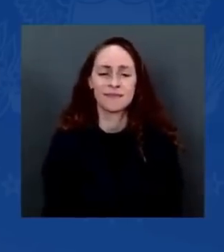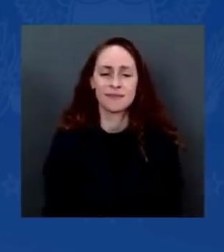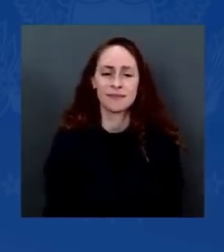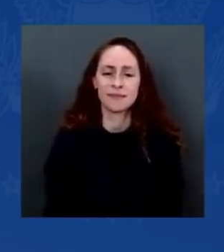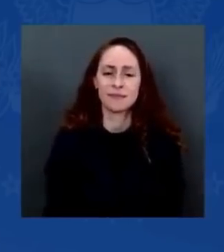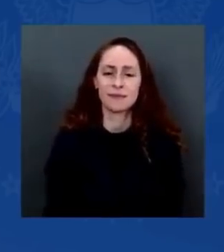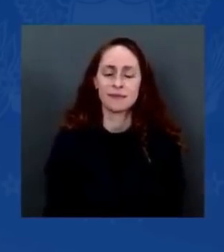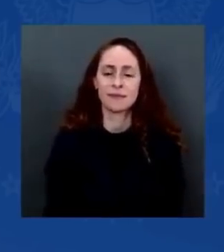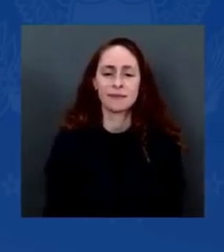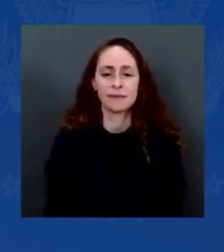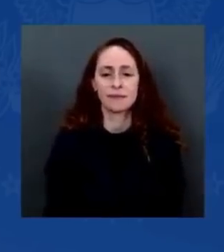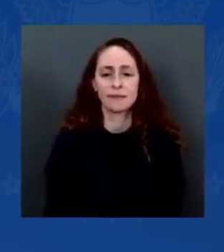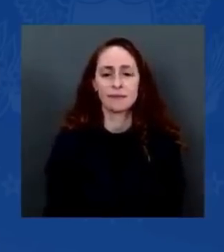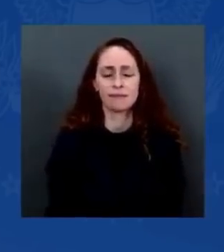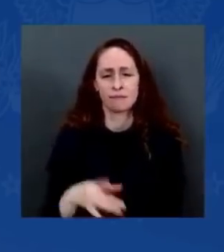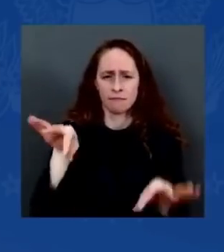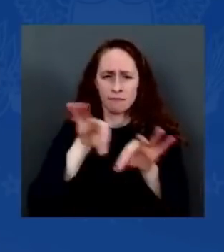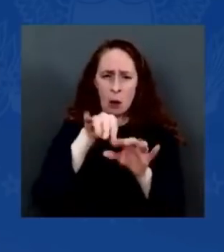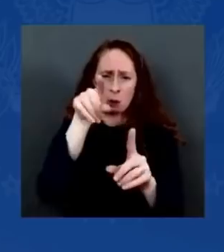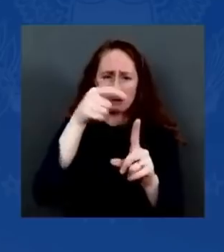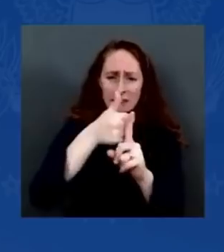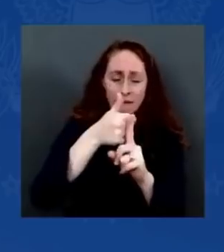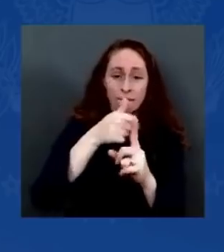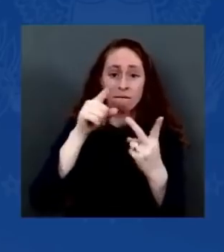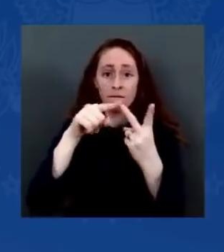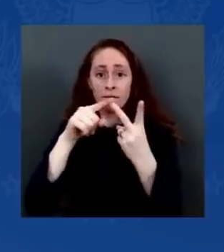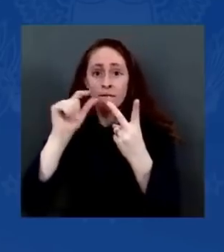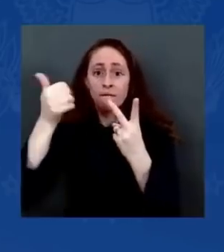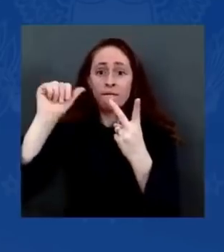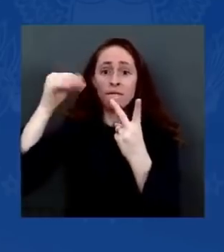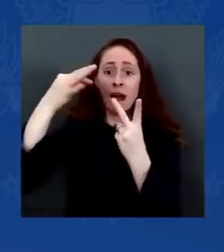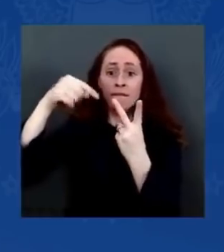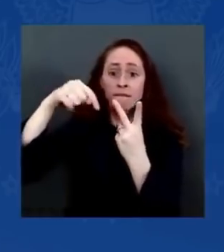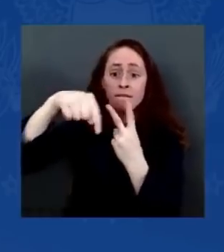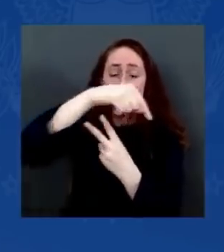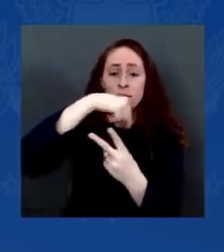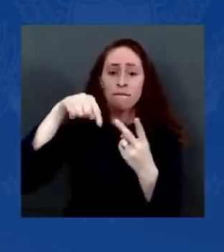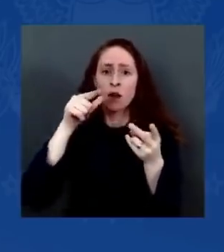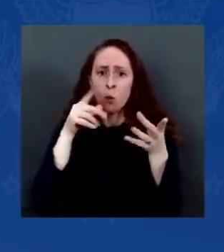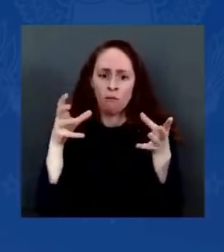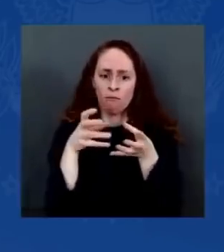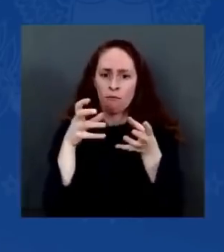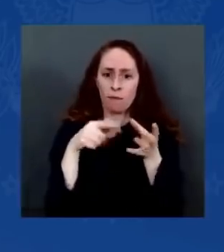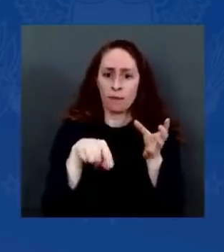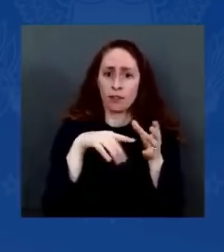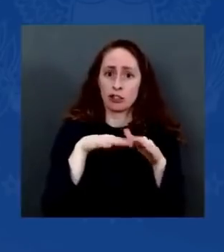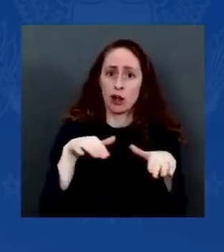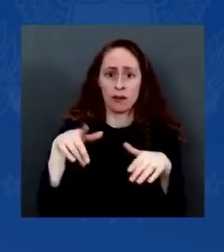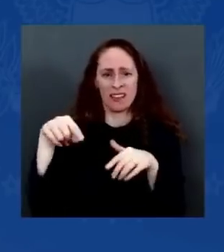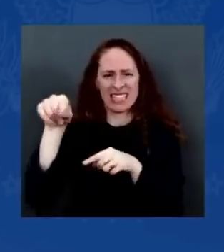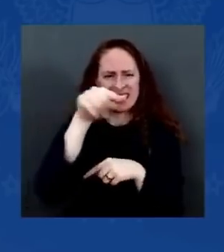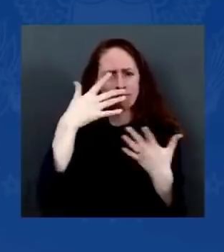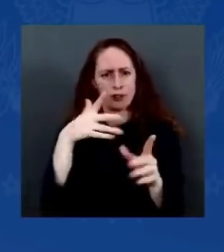boosted, as well as those around you, your children, your caregivers, your siblings. It's critical to